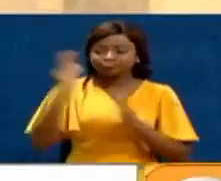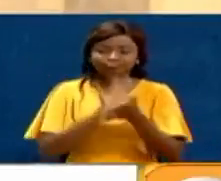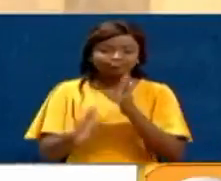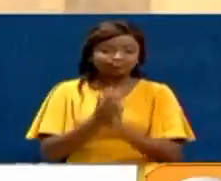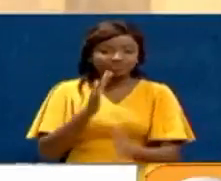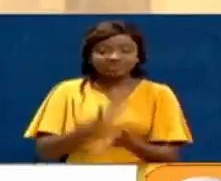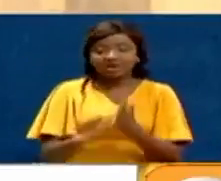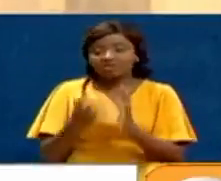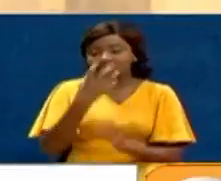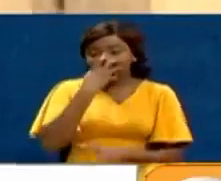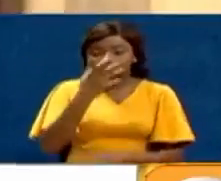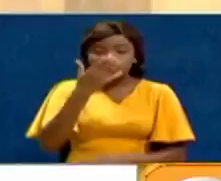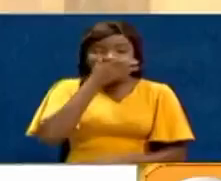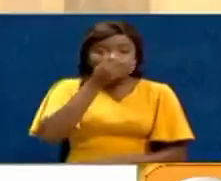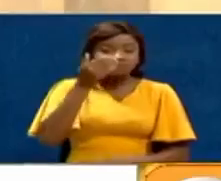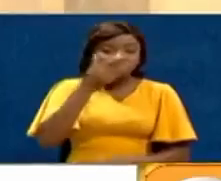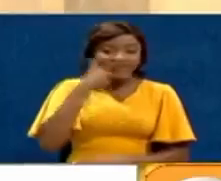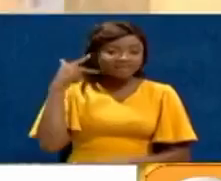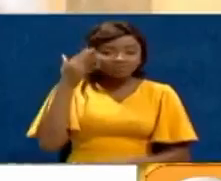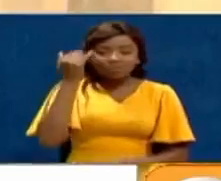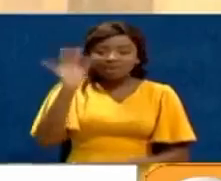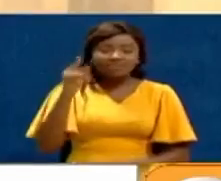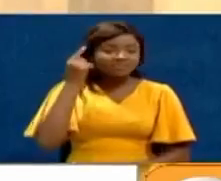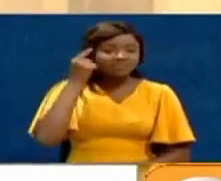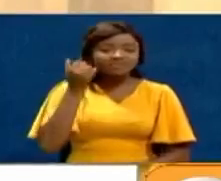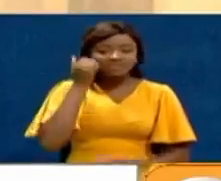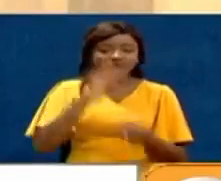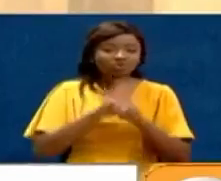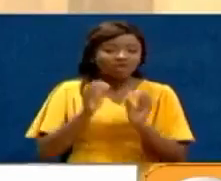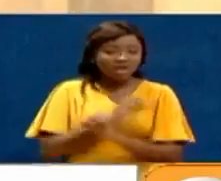yao hakuna corona, hakuna nini. Nikiwa pale sasa nitaweza kuwaelimisha, nitaweza kueleza mengi.